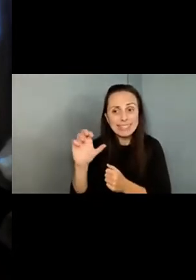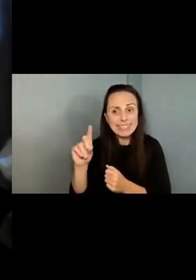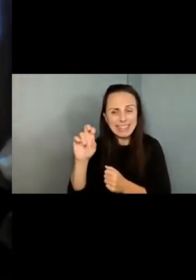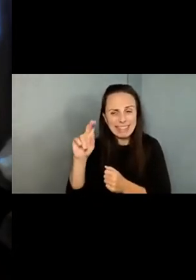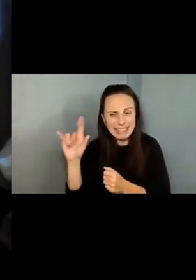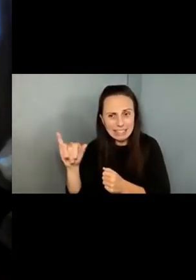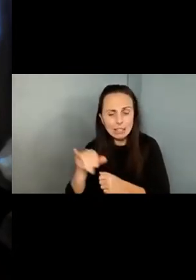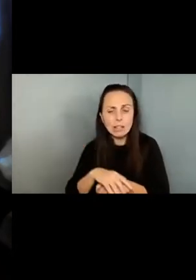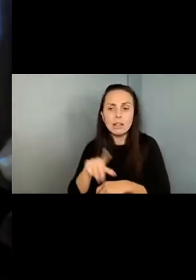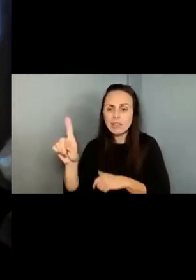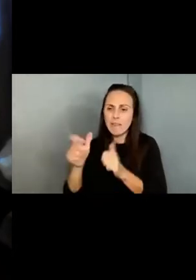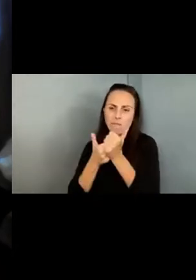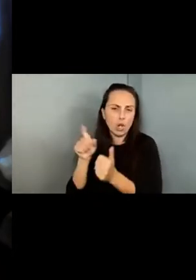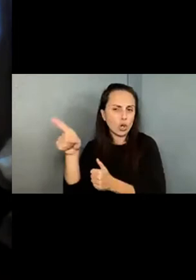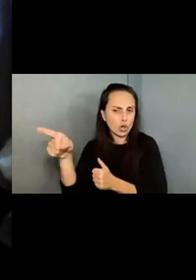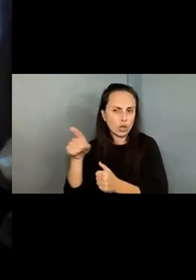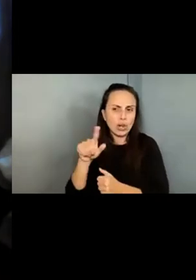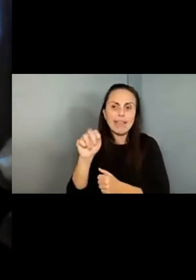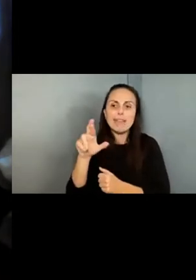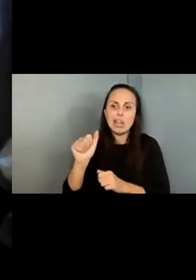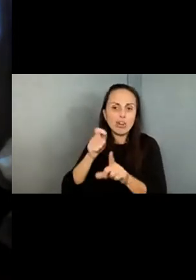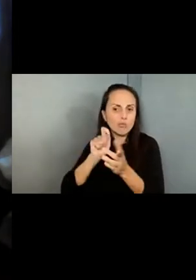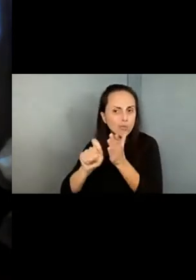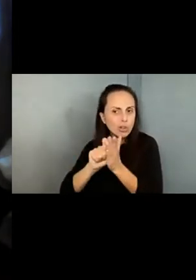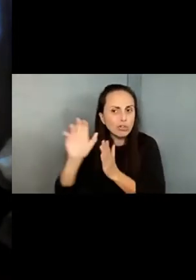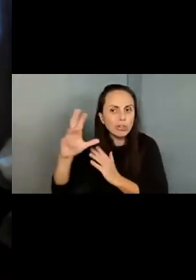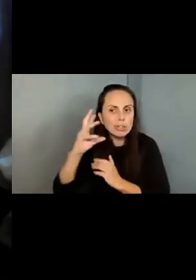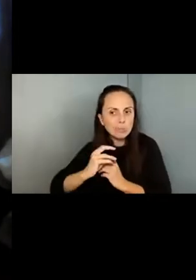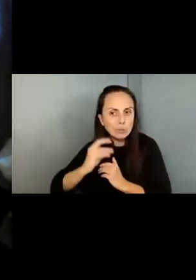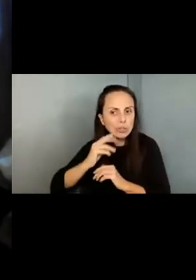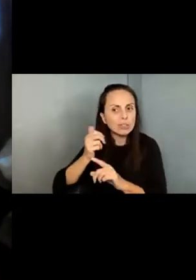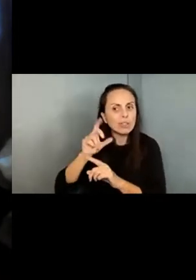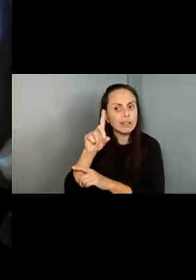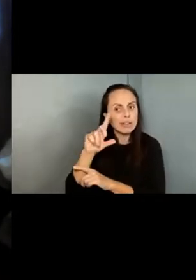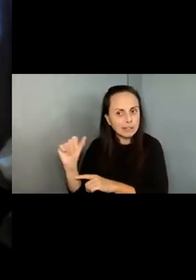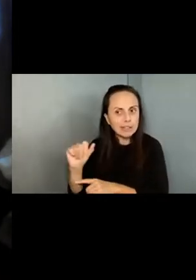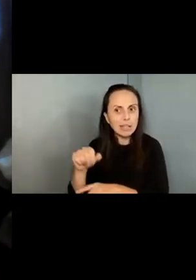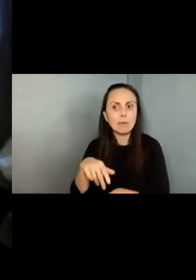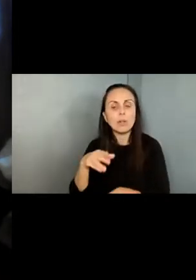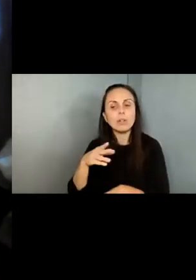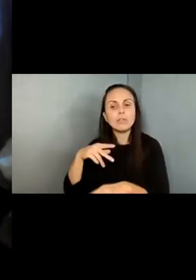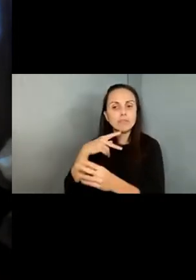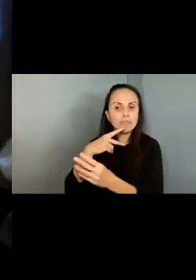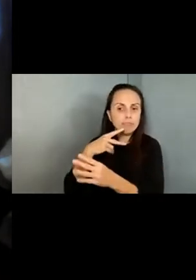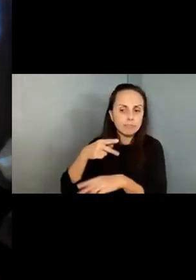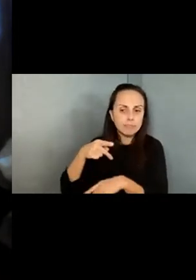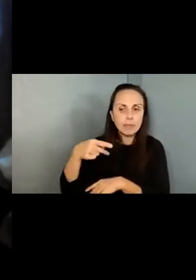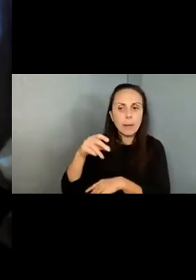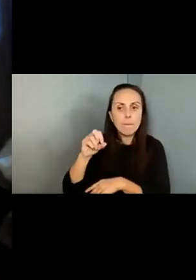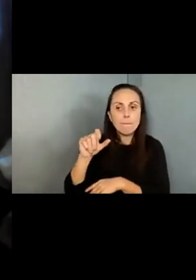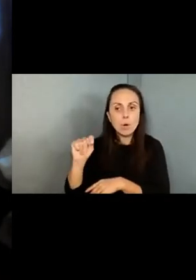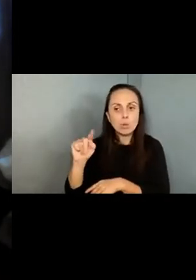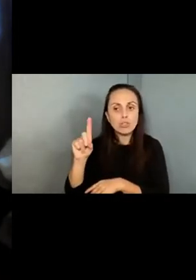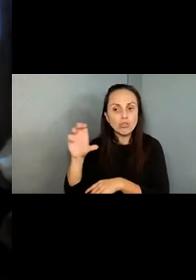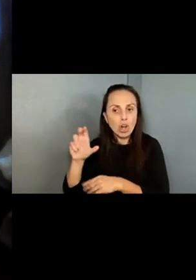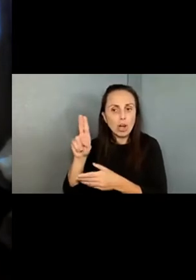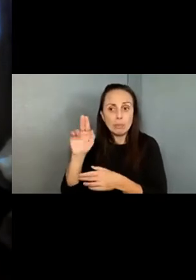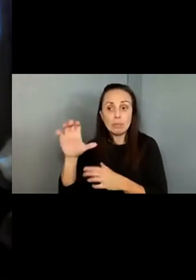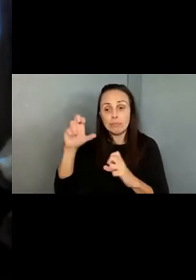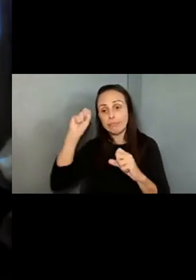you absolutely should. Tara has written about their experiences as a disabled postdoc at UBC, and it's eye-opening, to say the